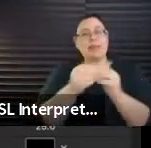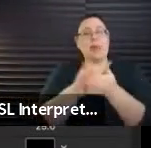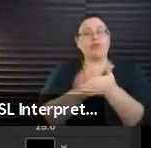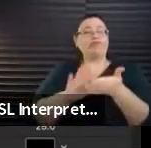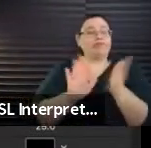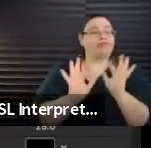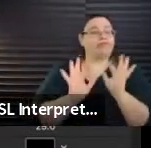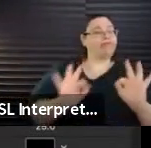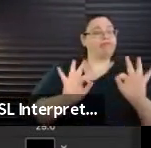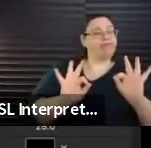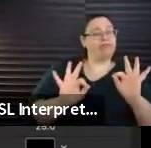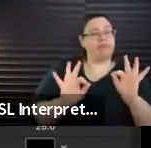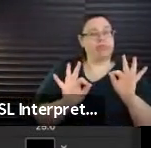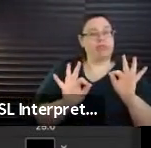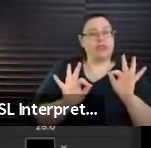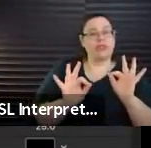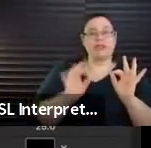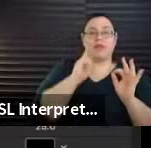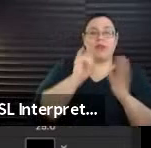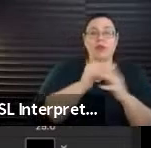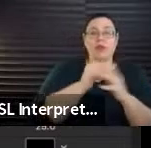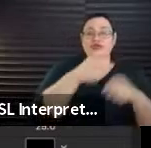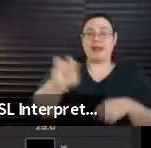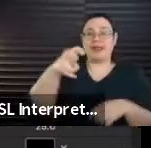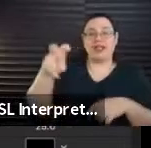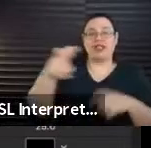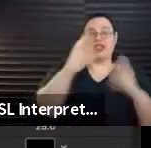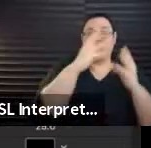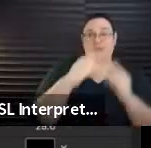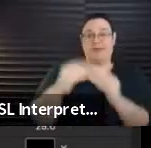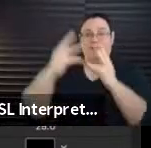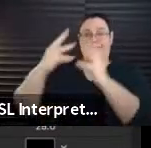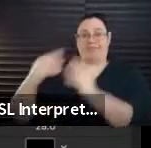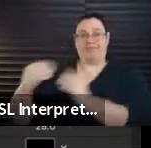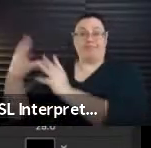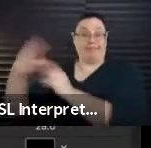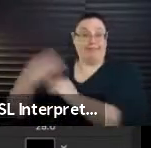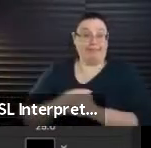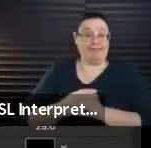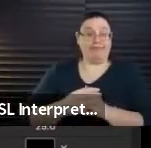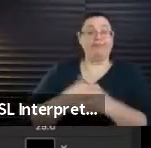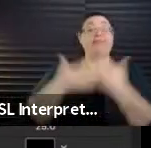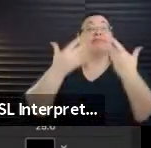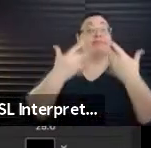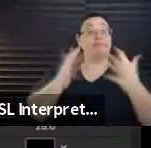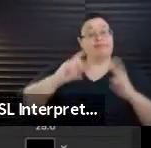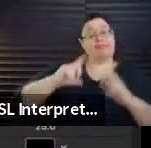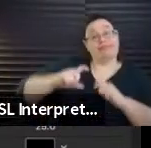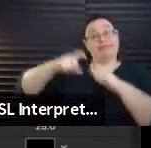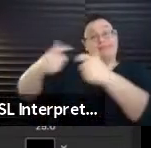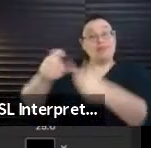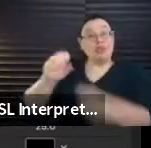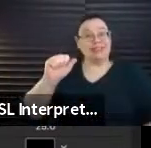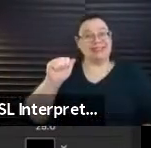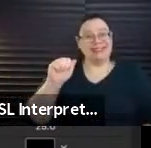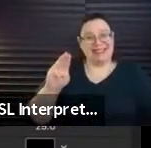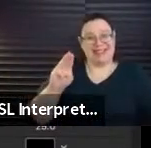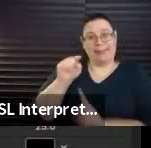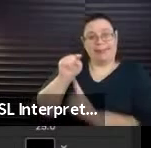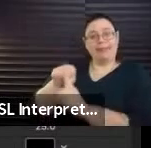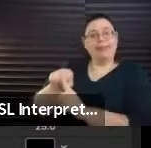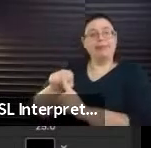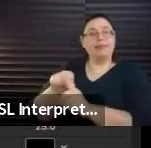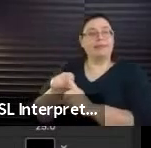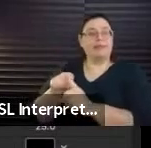to pop those transitions on. All right, so I'm actually gonna turn it over to Sam now, who is the resident Final